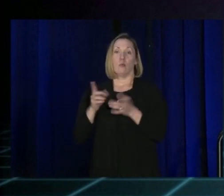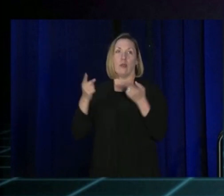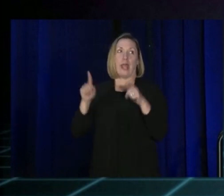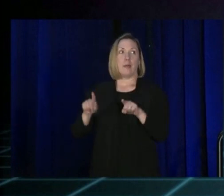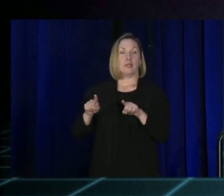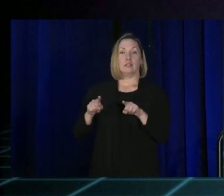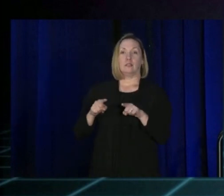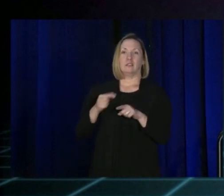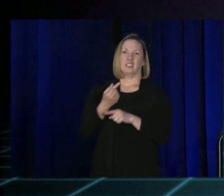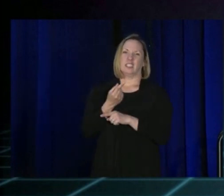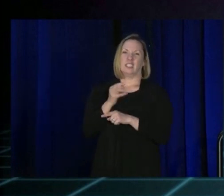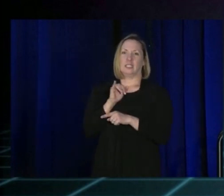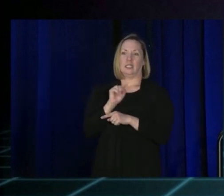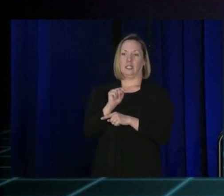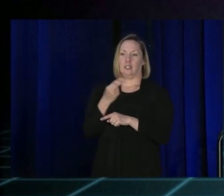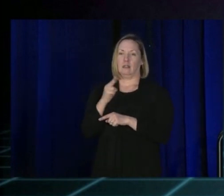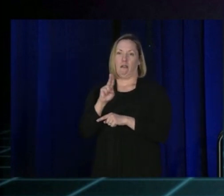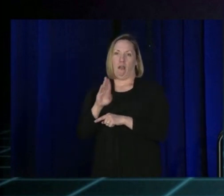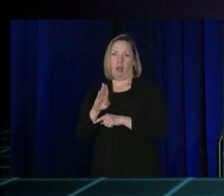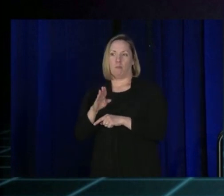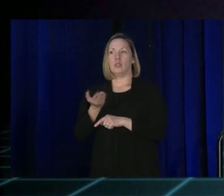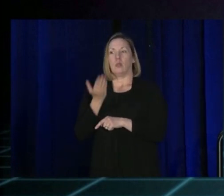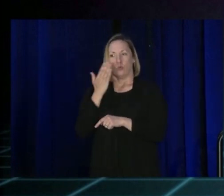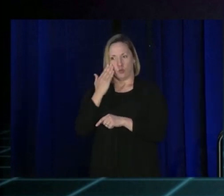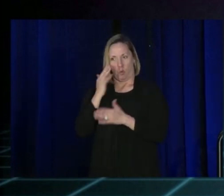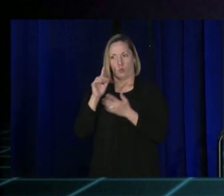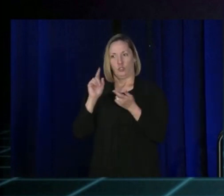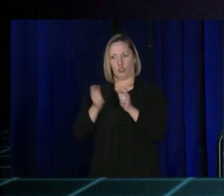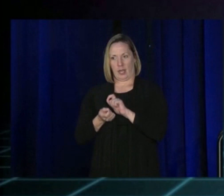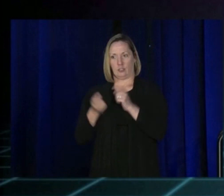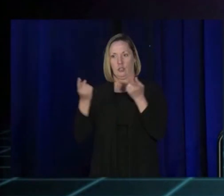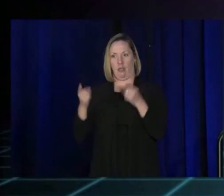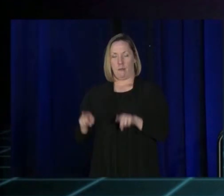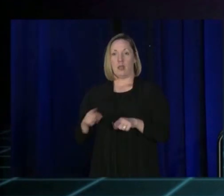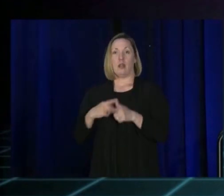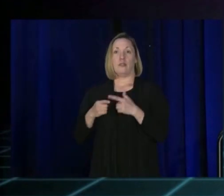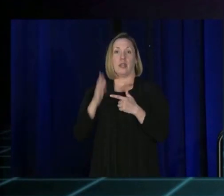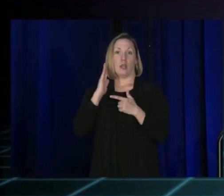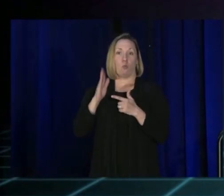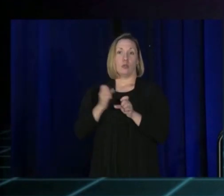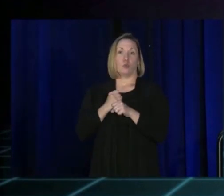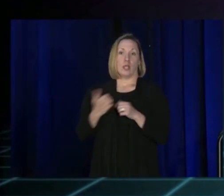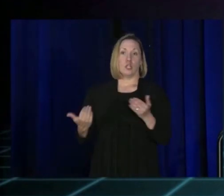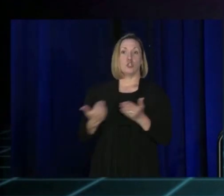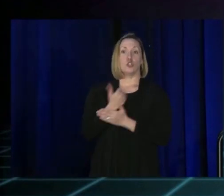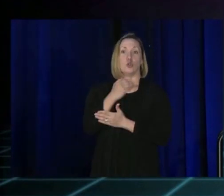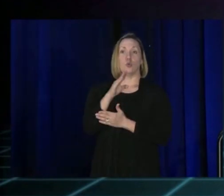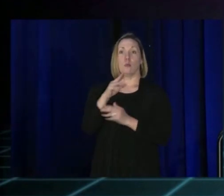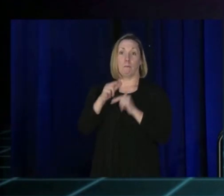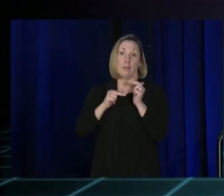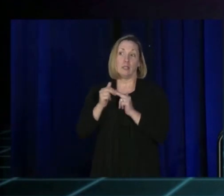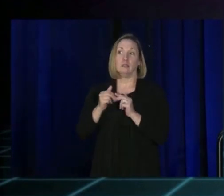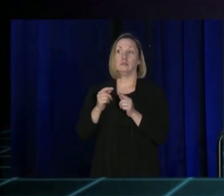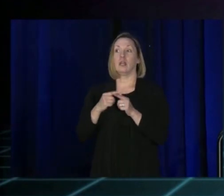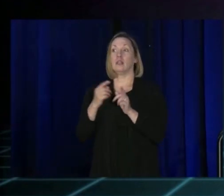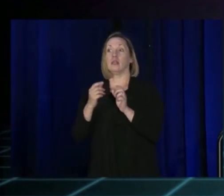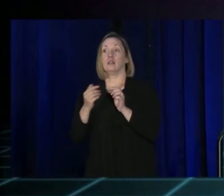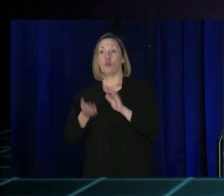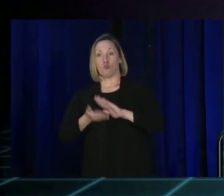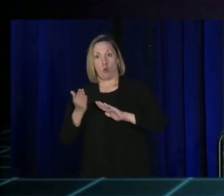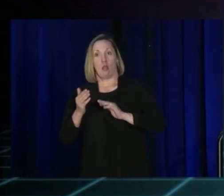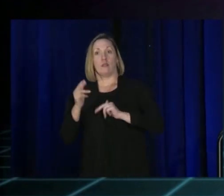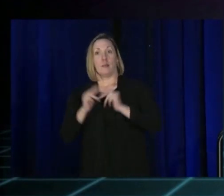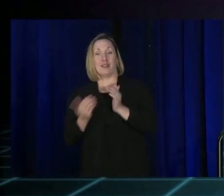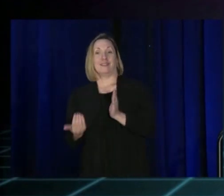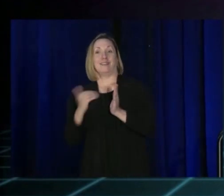GitHub, and it would know that change was made. Then it would create a new build, run the build again, put that in a